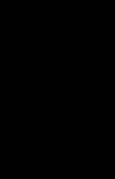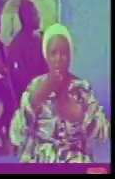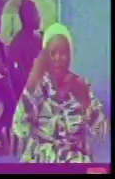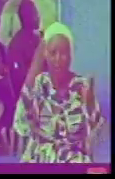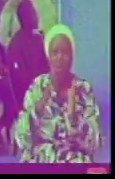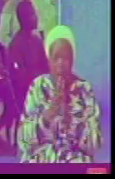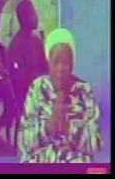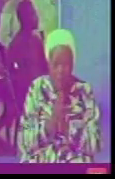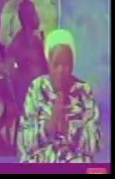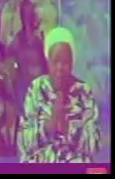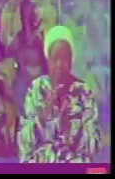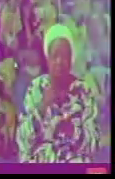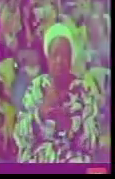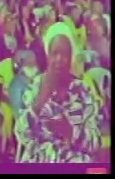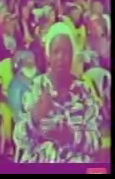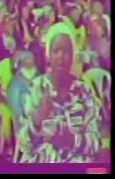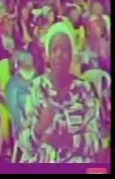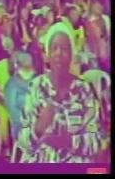lives.